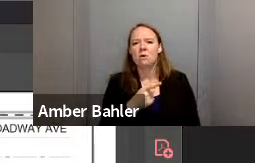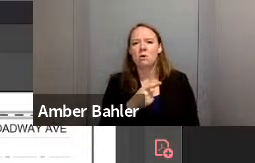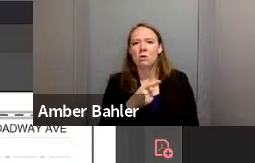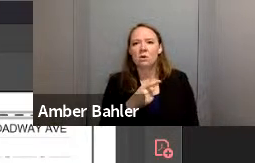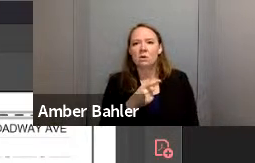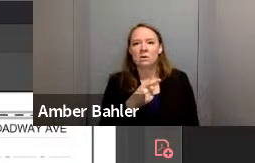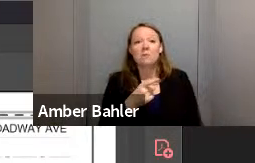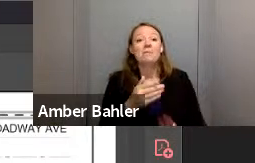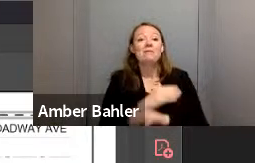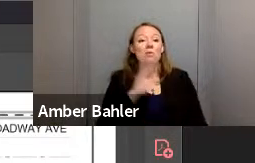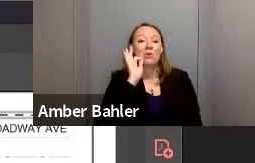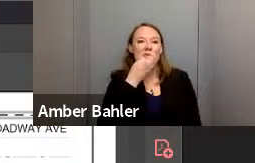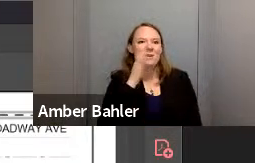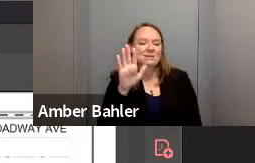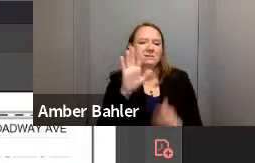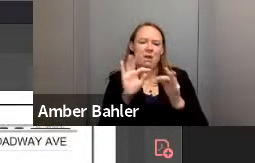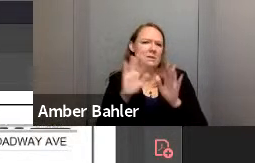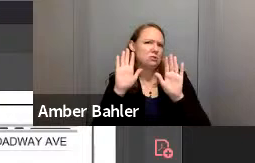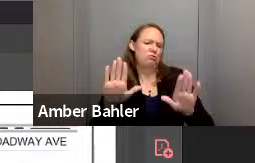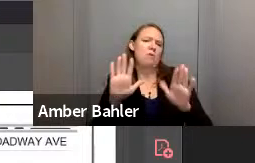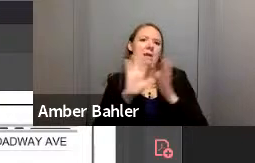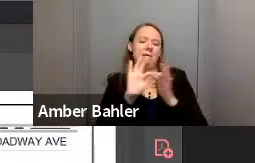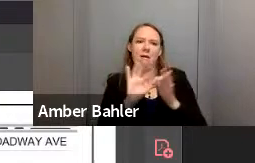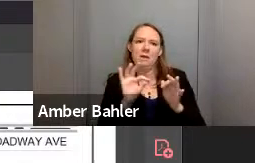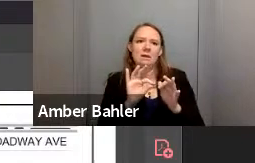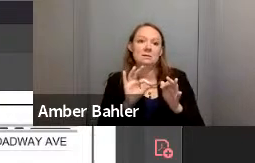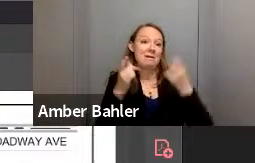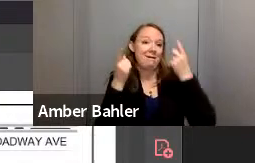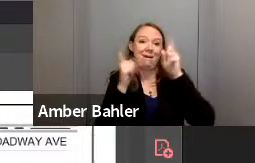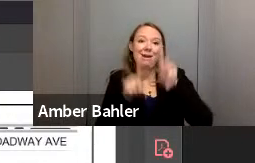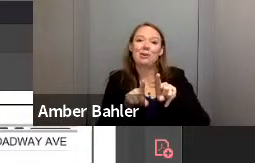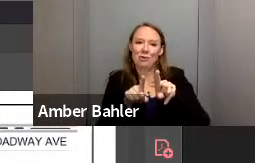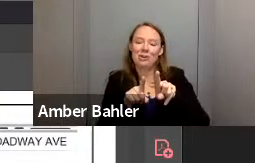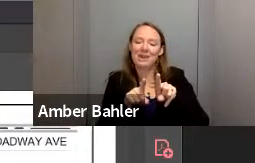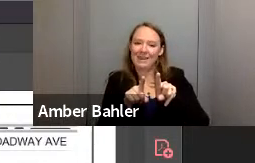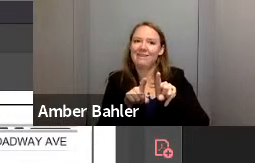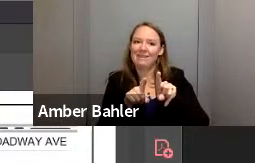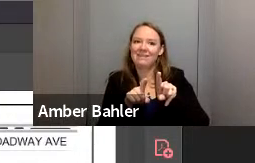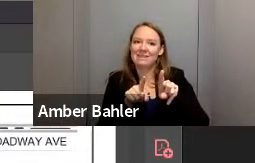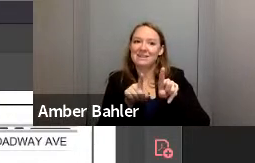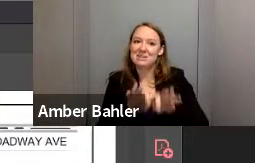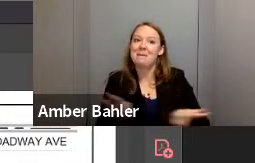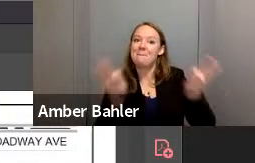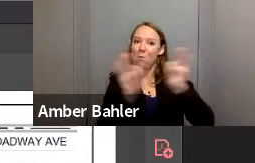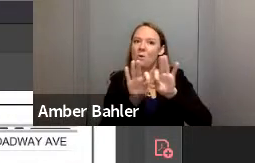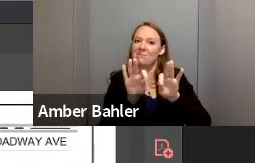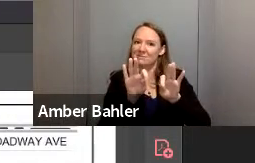prior to Chris's comments, which were great comments. And I agree on the importance of salt and